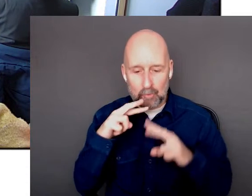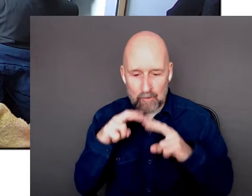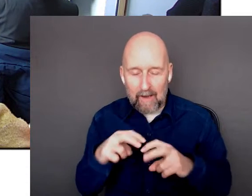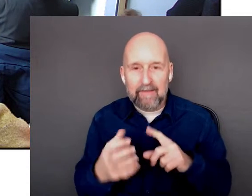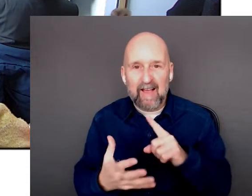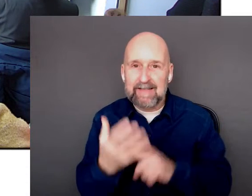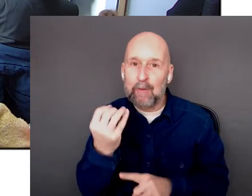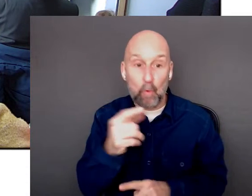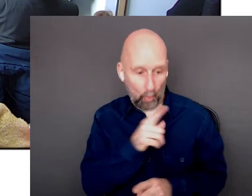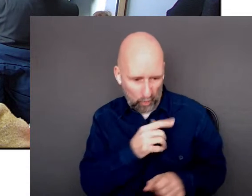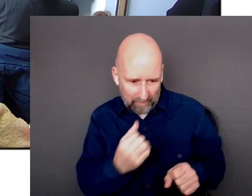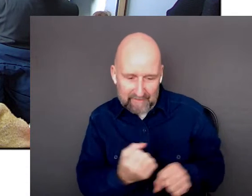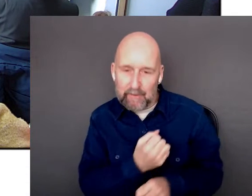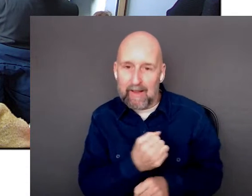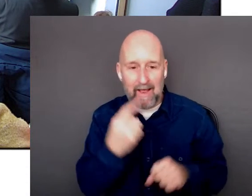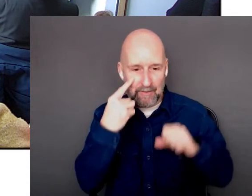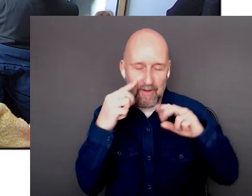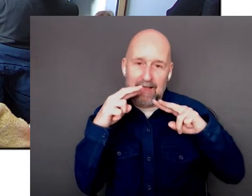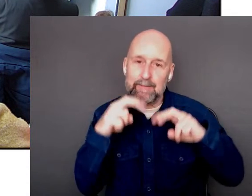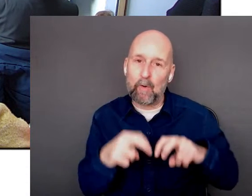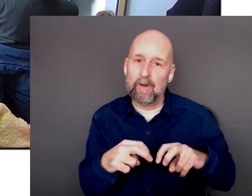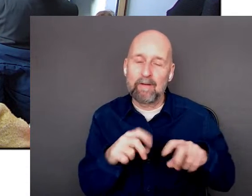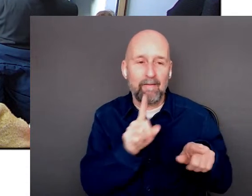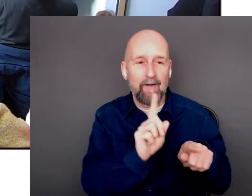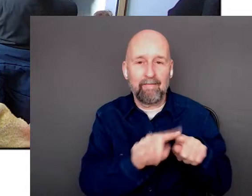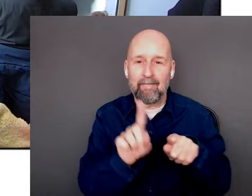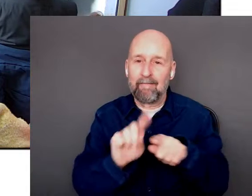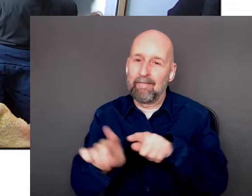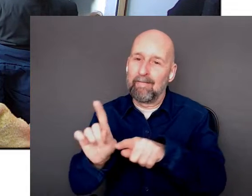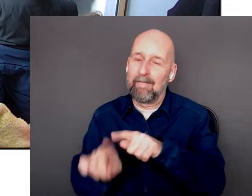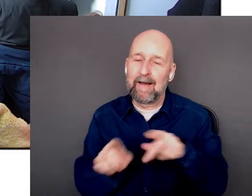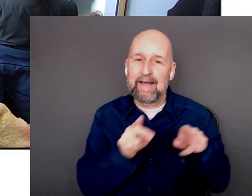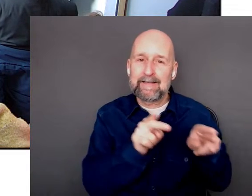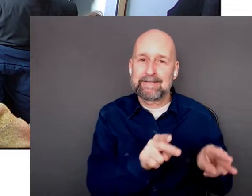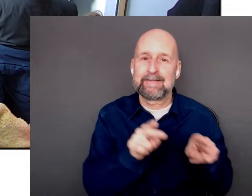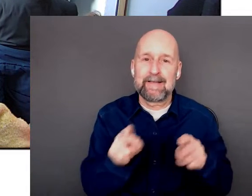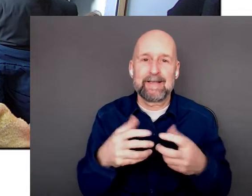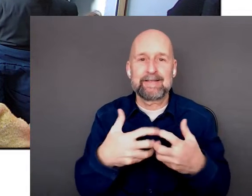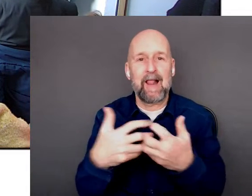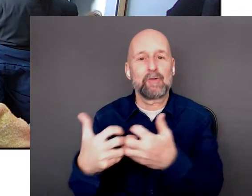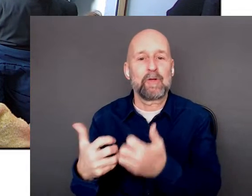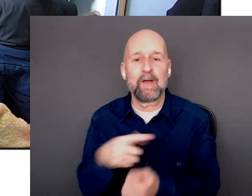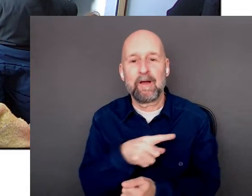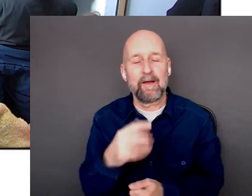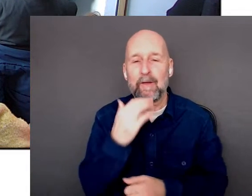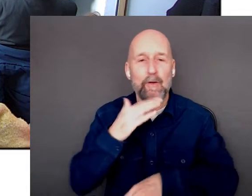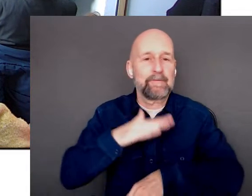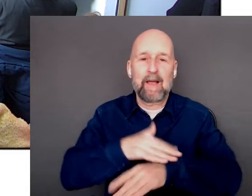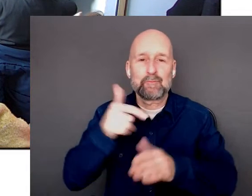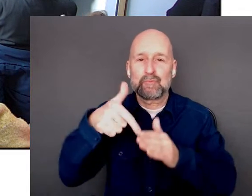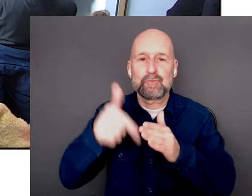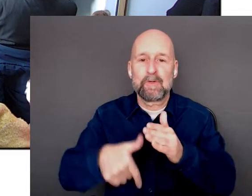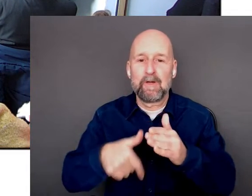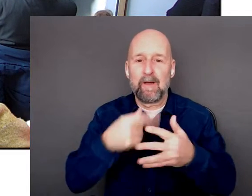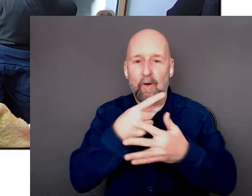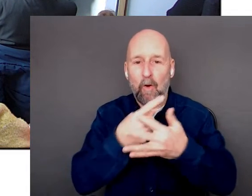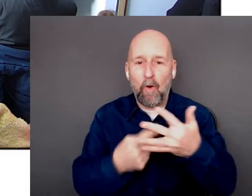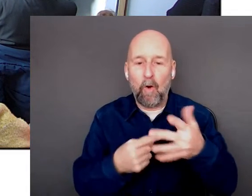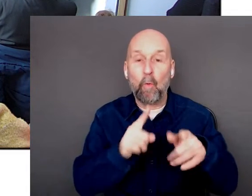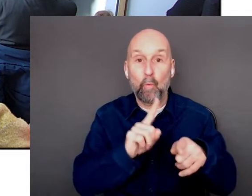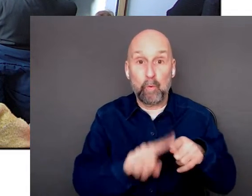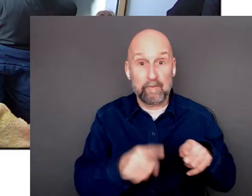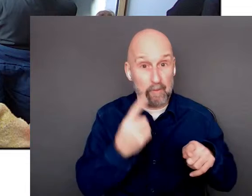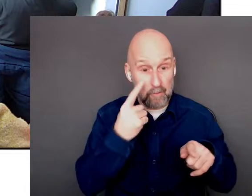then explore with different technology. I don't think we had enough time today to just name every technology we tried. They all